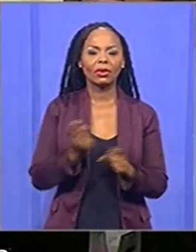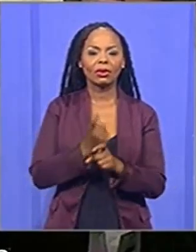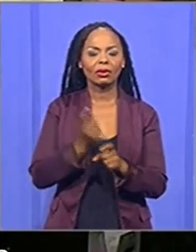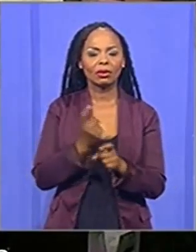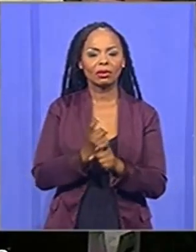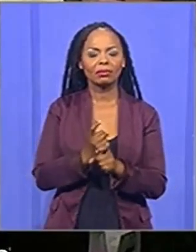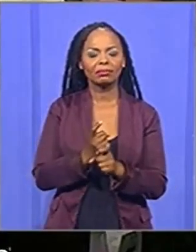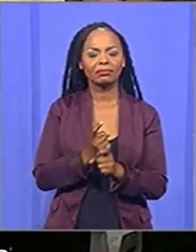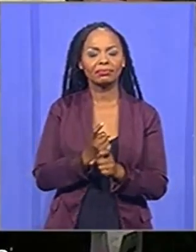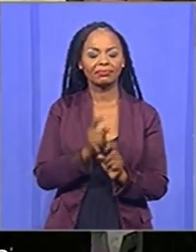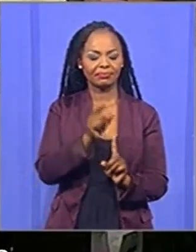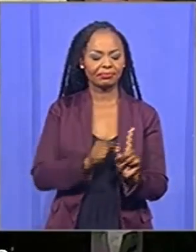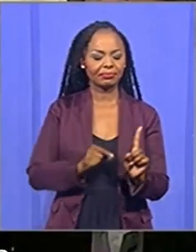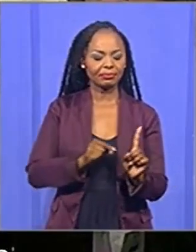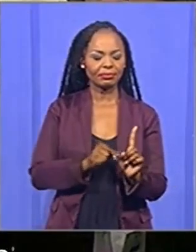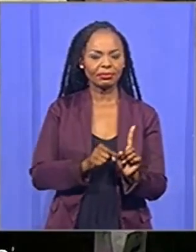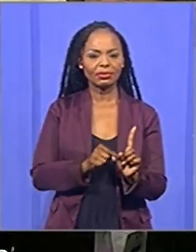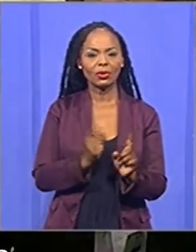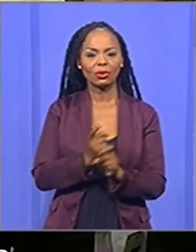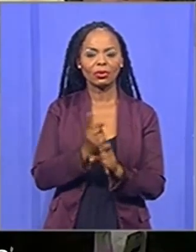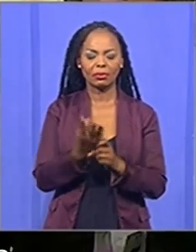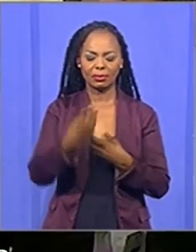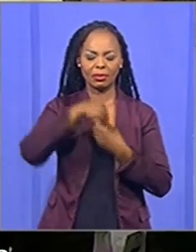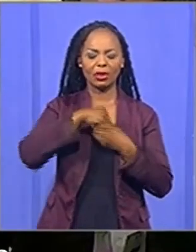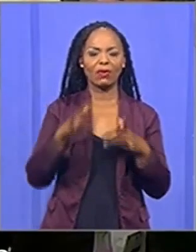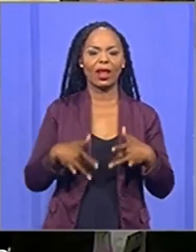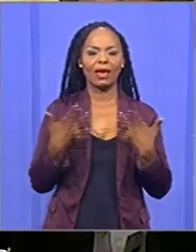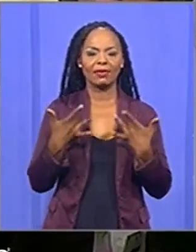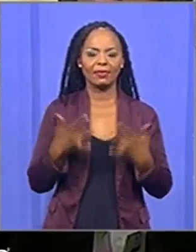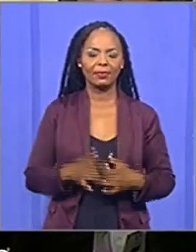of Gatebe, and she will always be part of our lives.